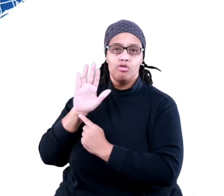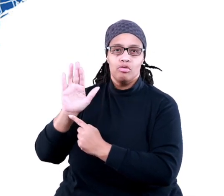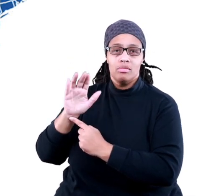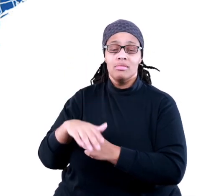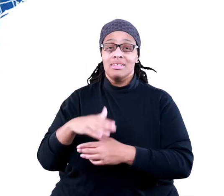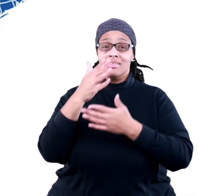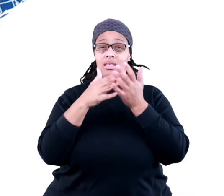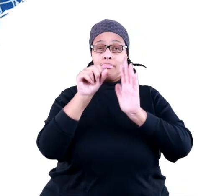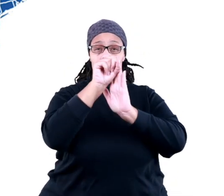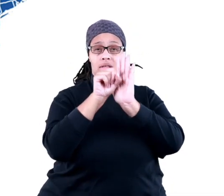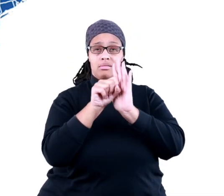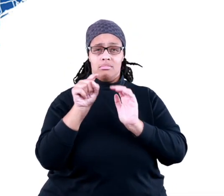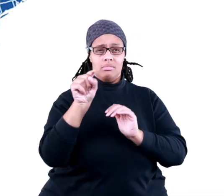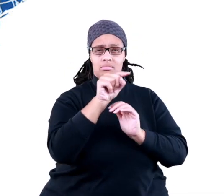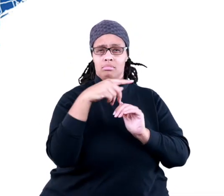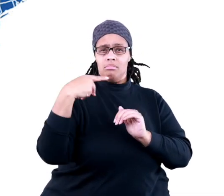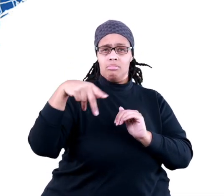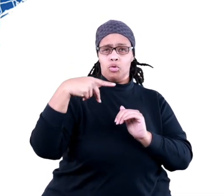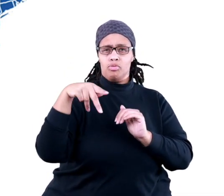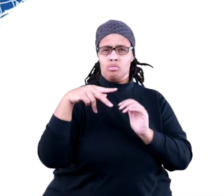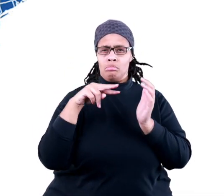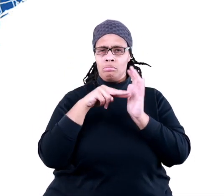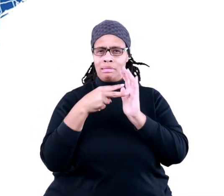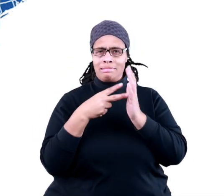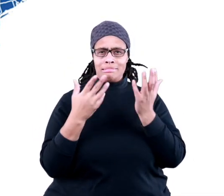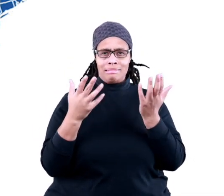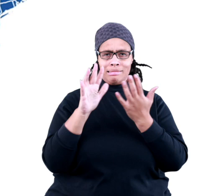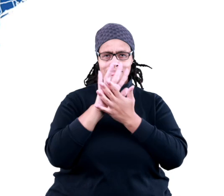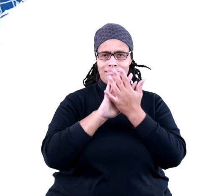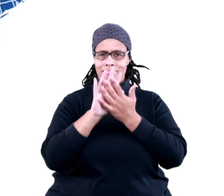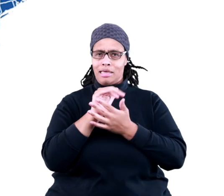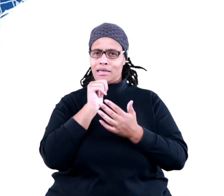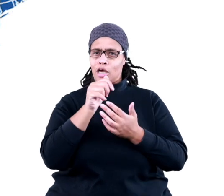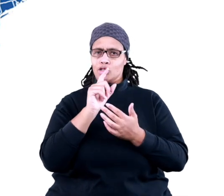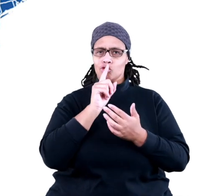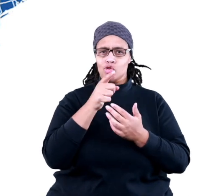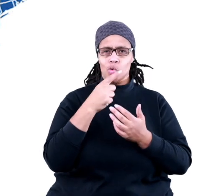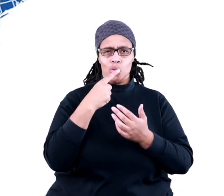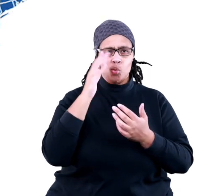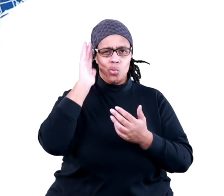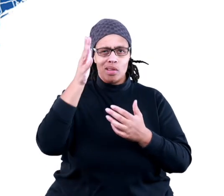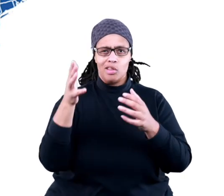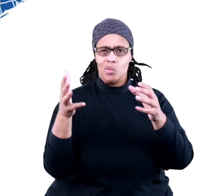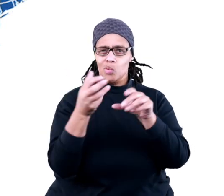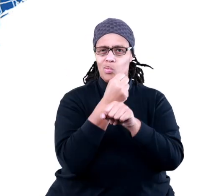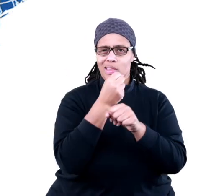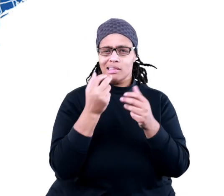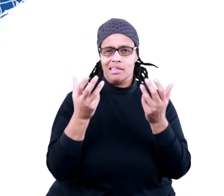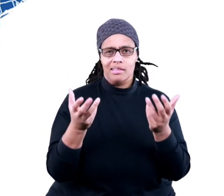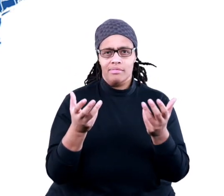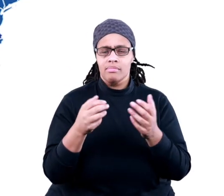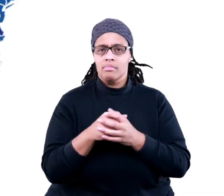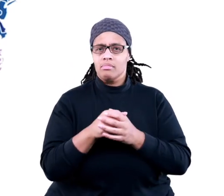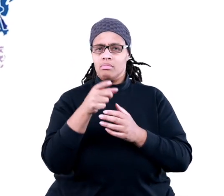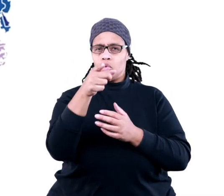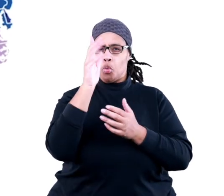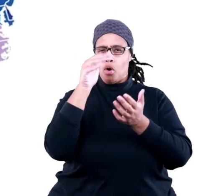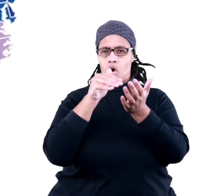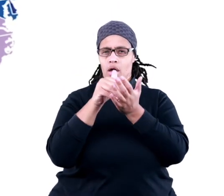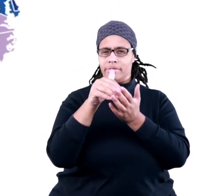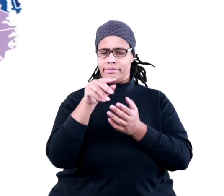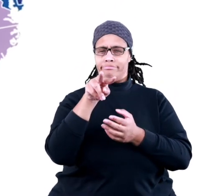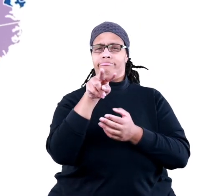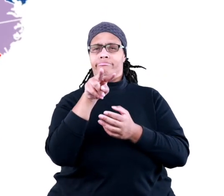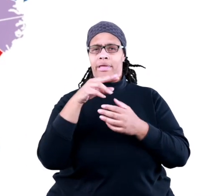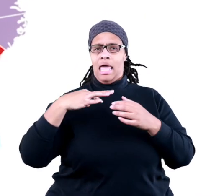color. Some states have even been labeled purple. Those are states where it's not clear who will win. You'll often